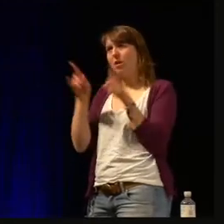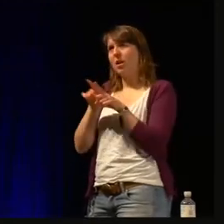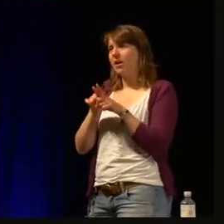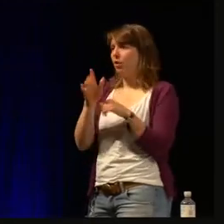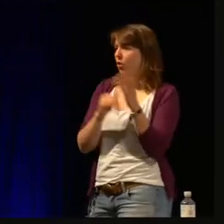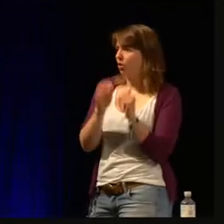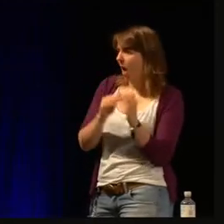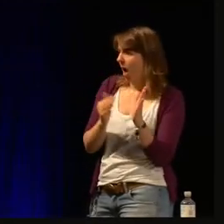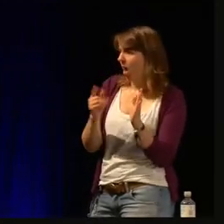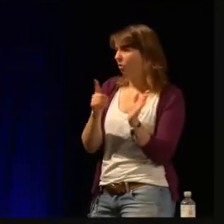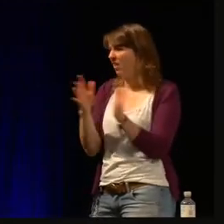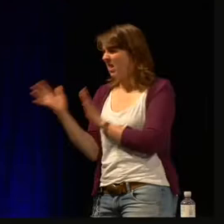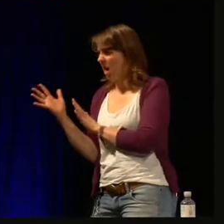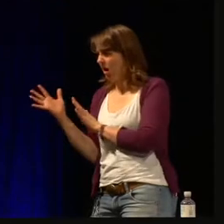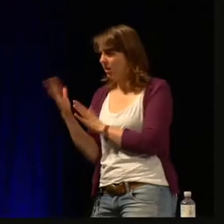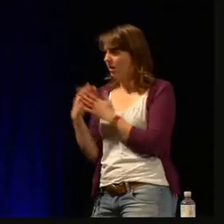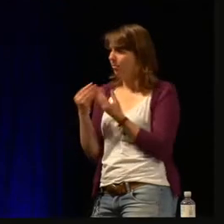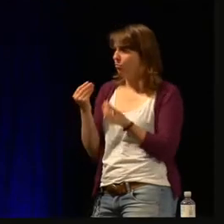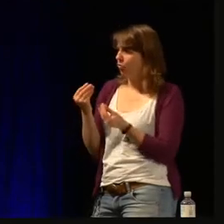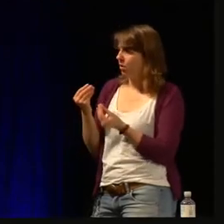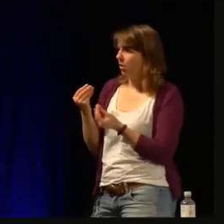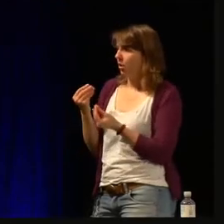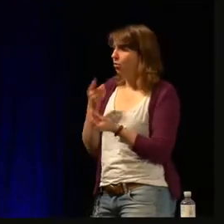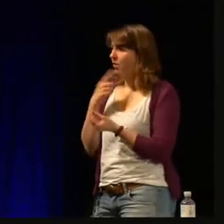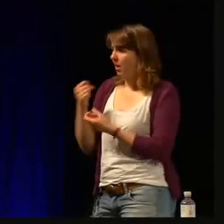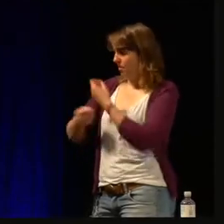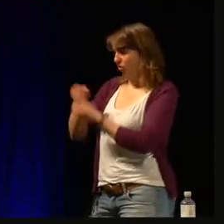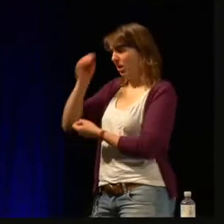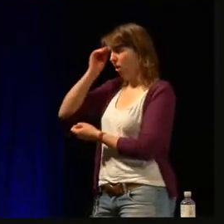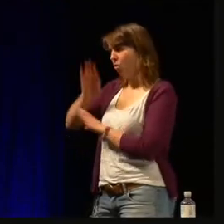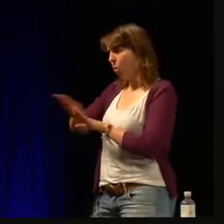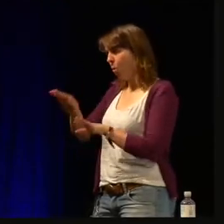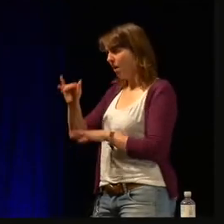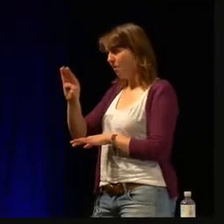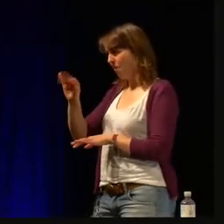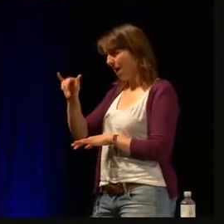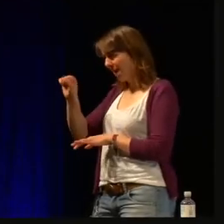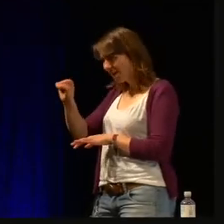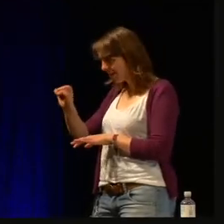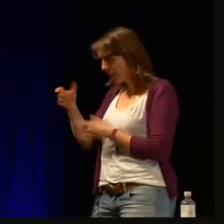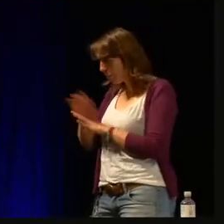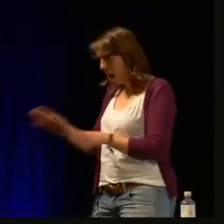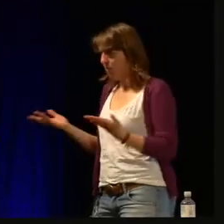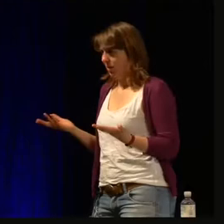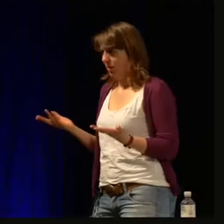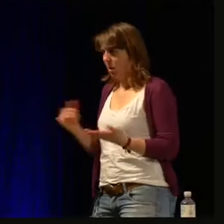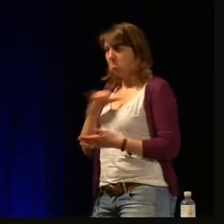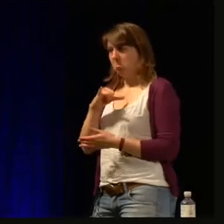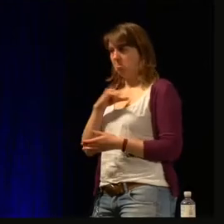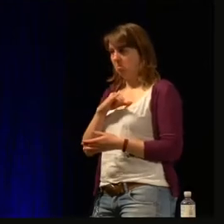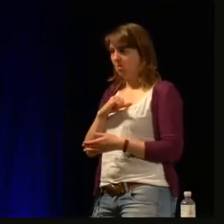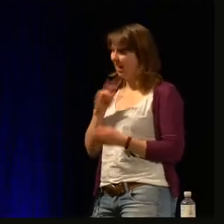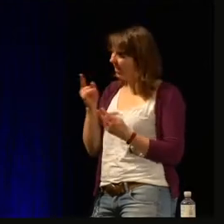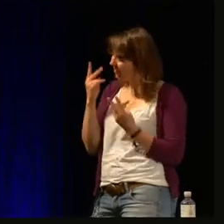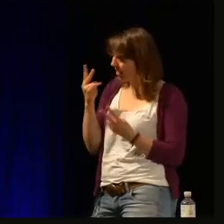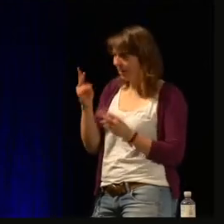talking about bias, it's about neutral and judgment, and you also mentioned